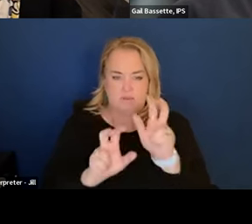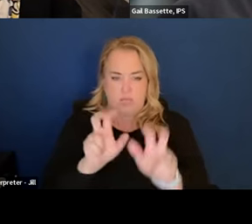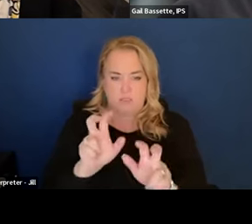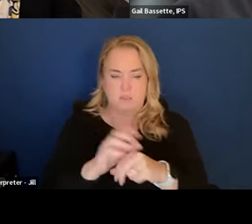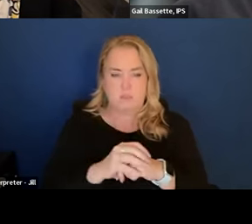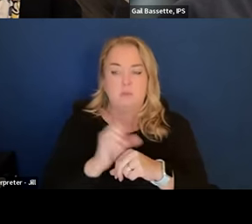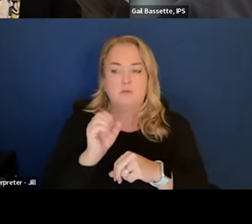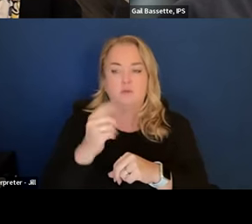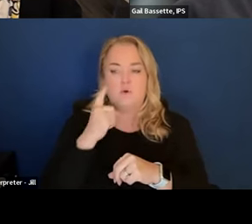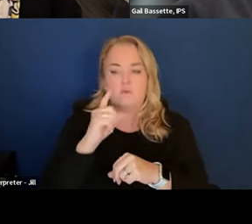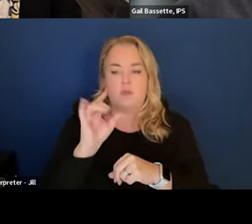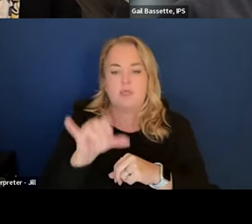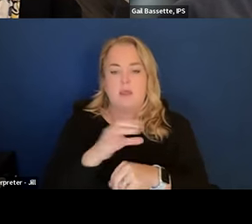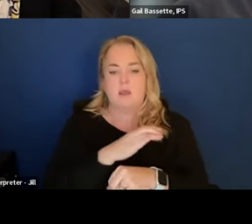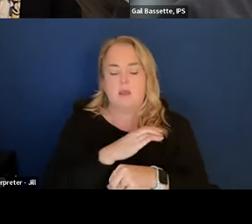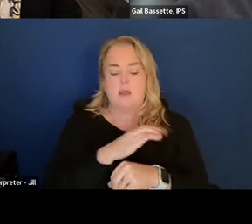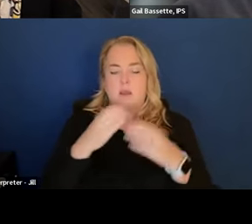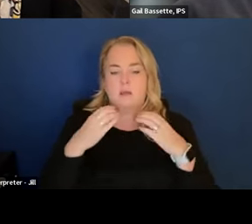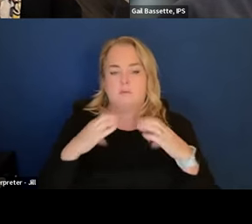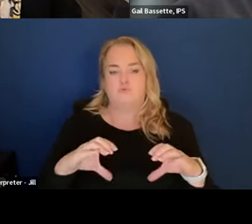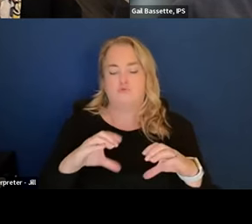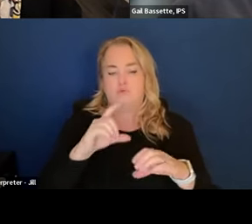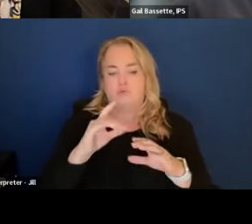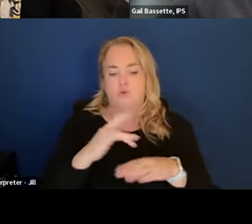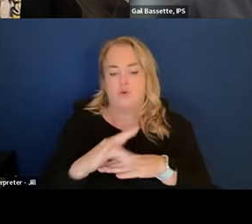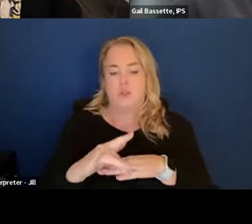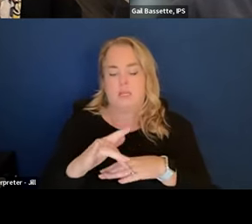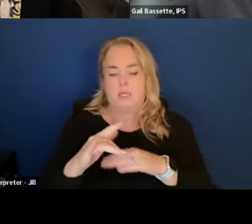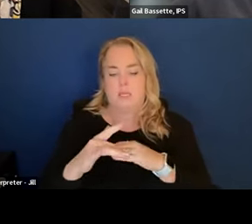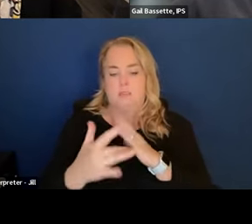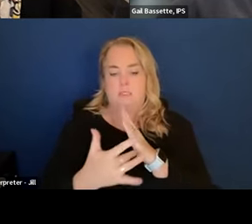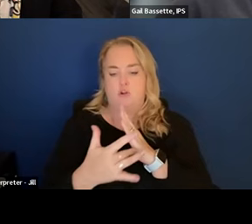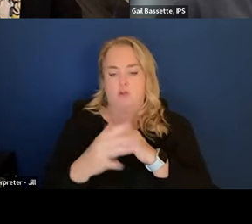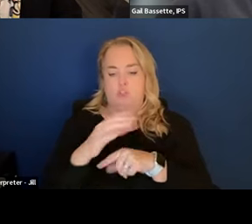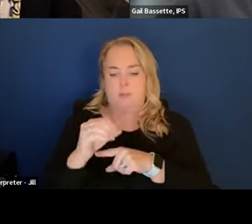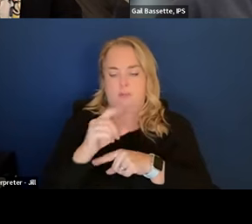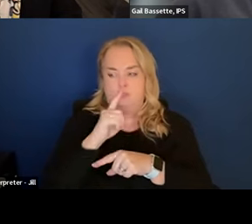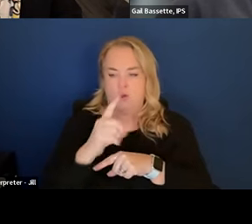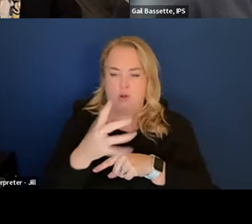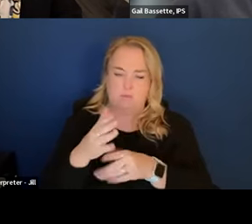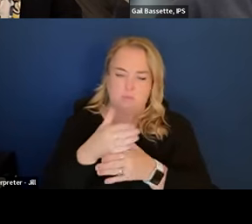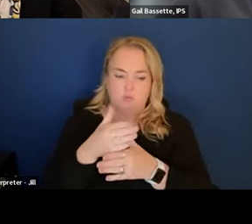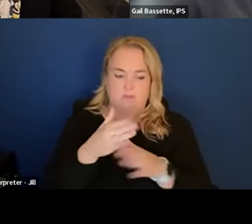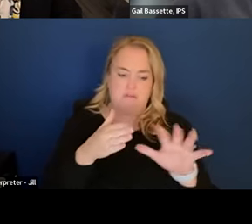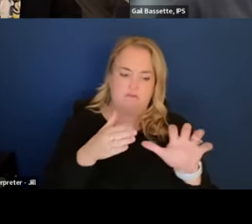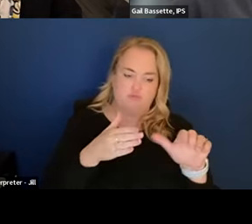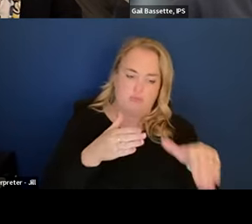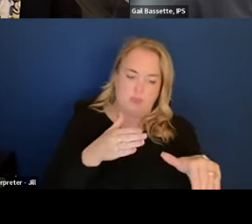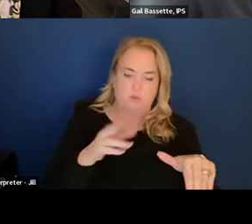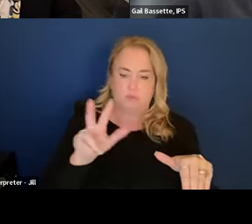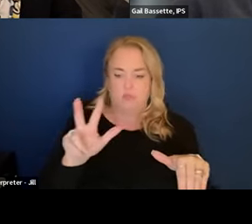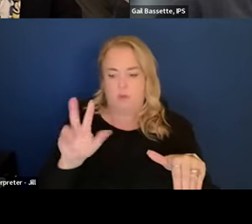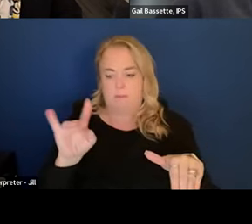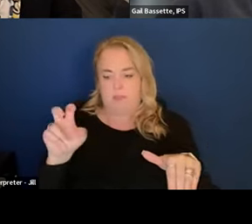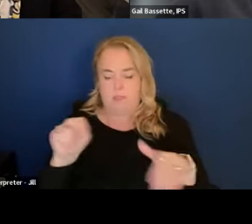that respect, our customers are early stage technology companies. Usually they're between $500,000 to $3 million